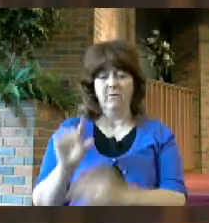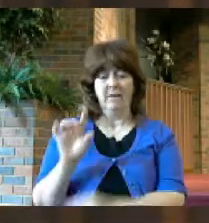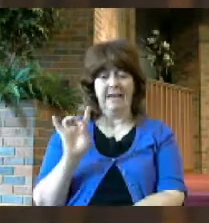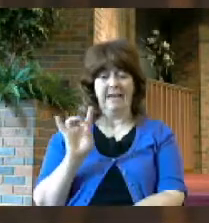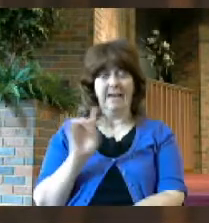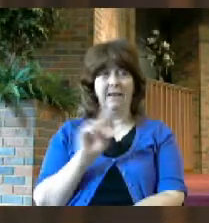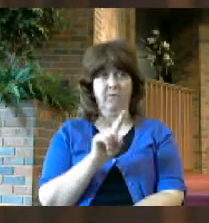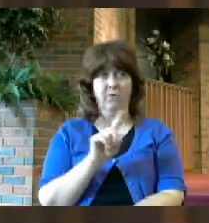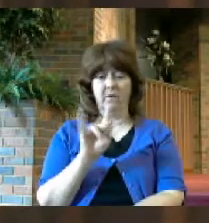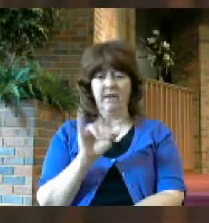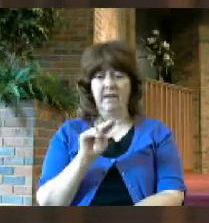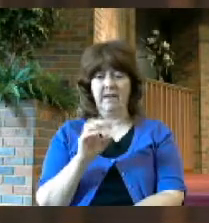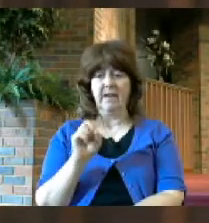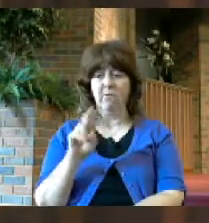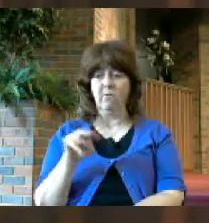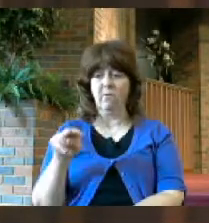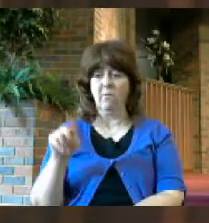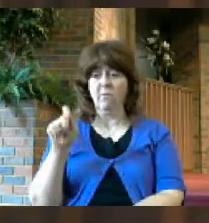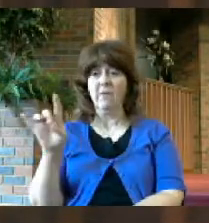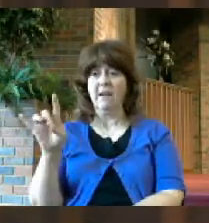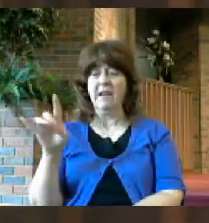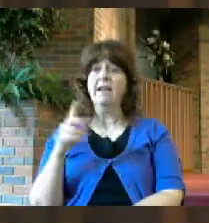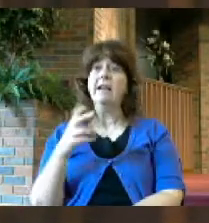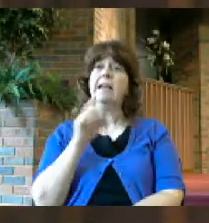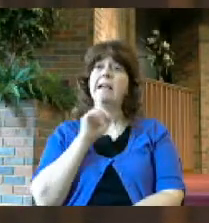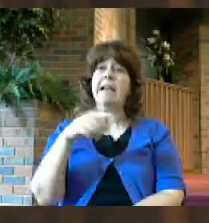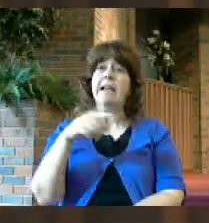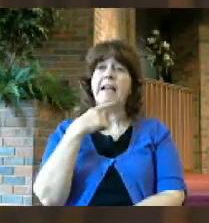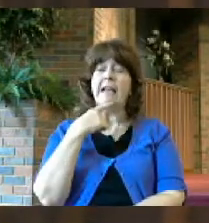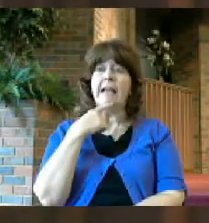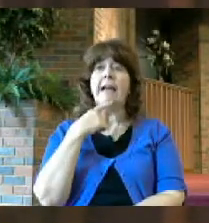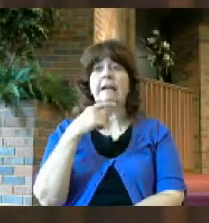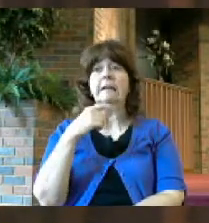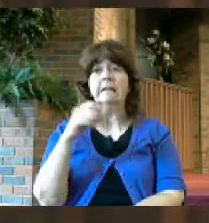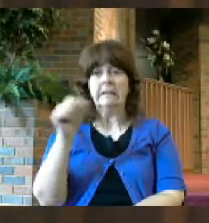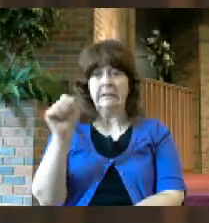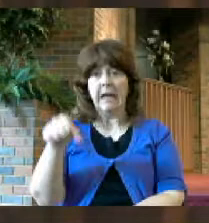"Yes, there's one more prophet,